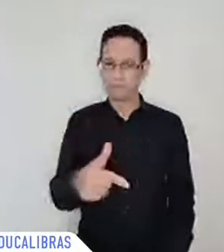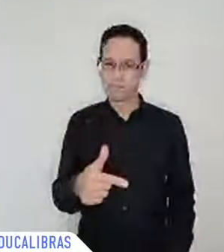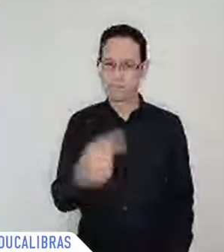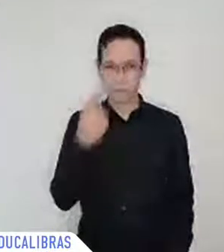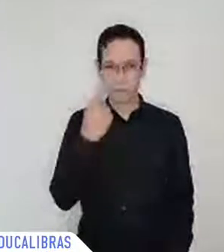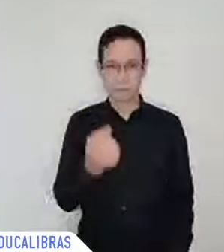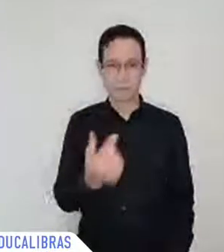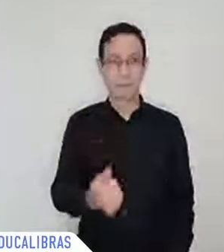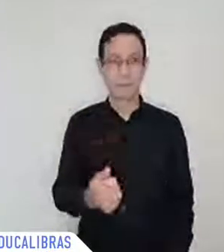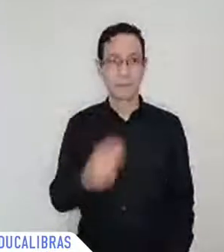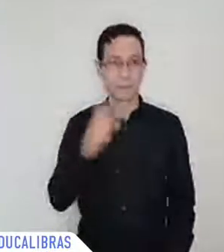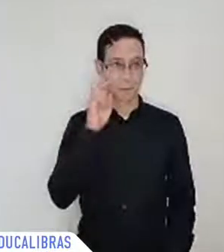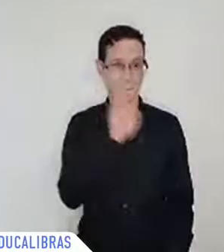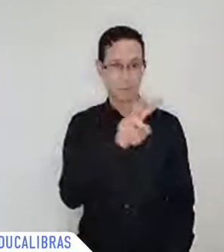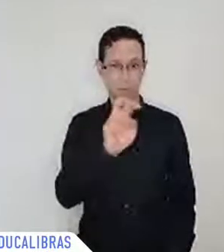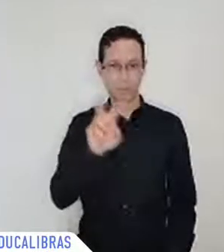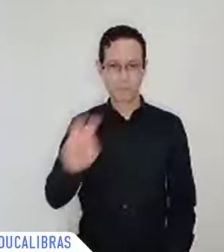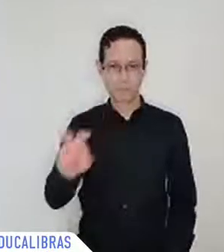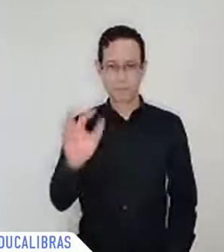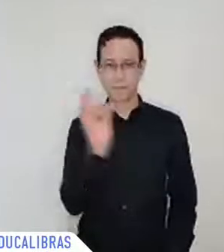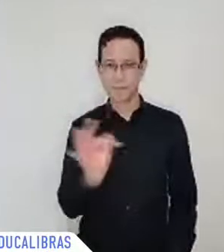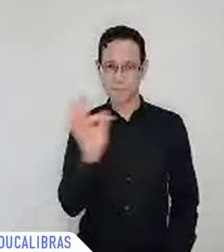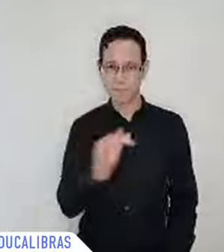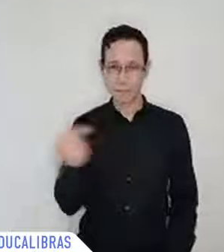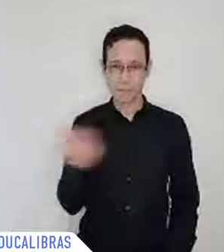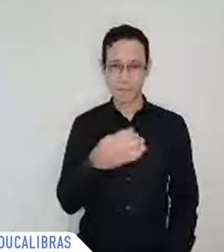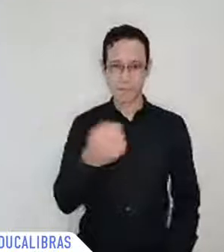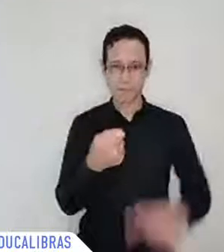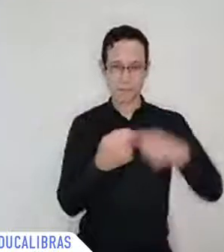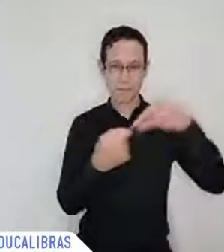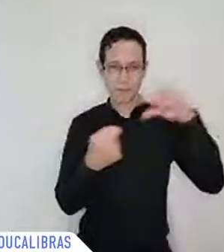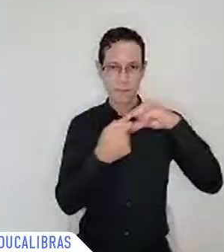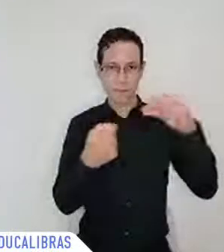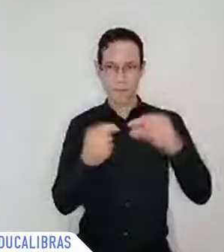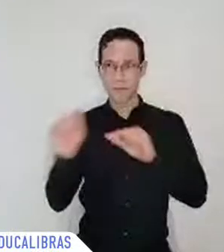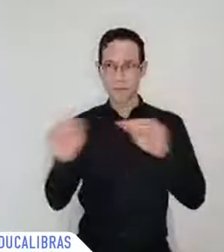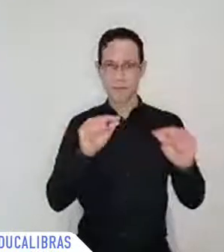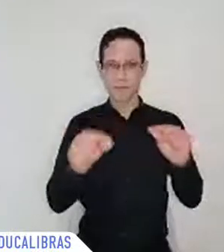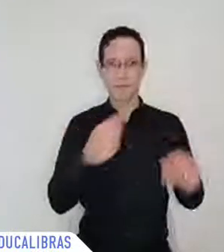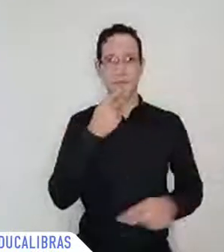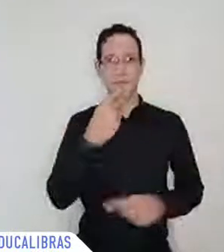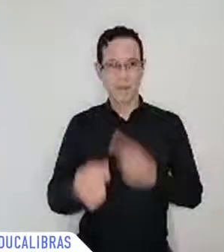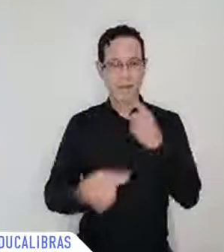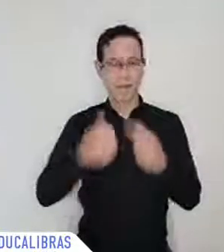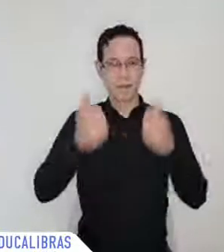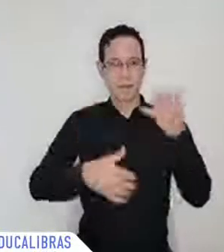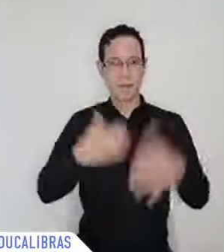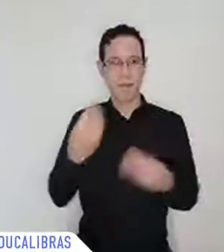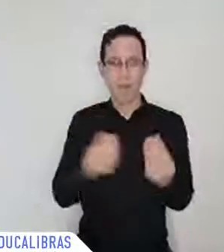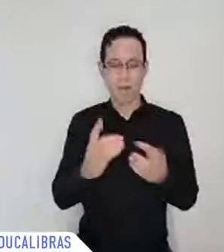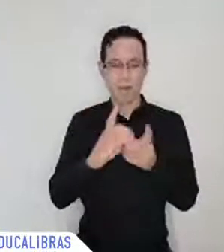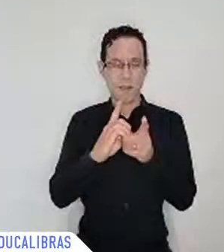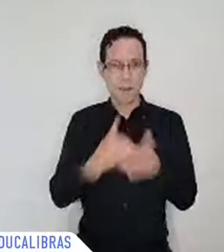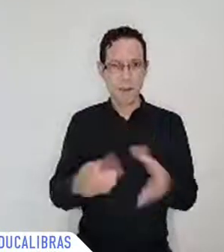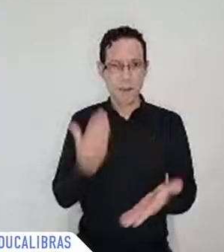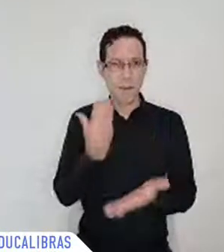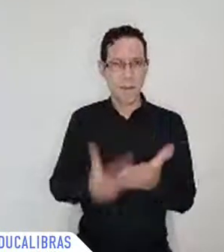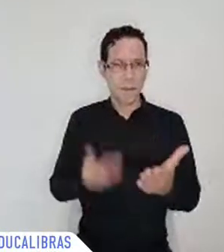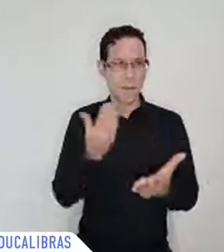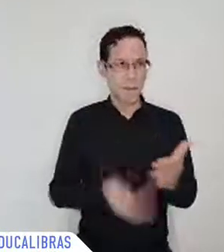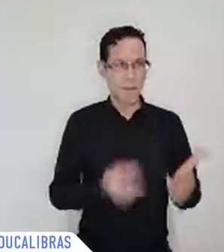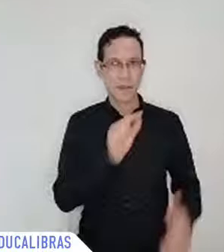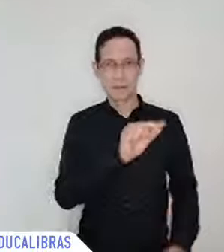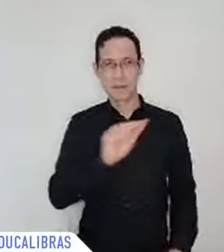included. But when we look at these most recent academic productions and how